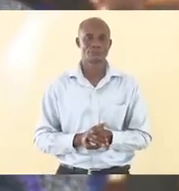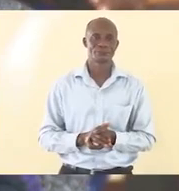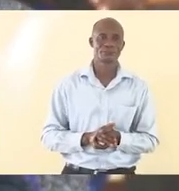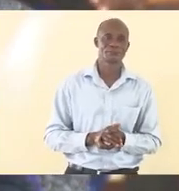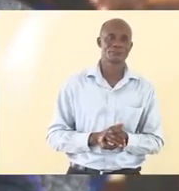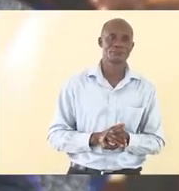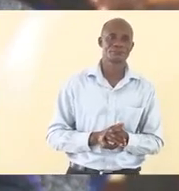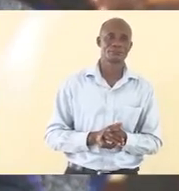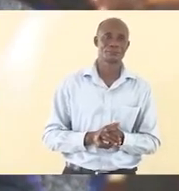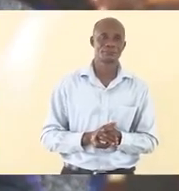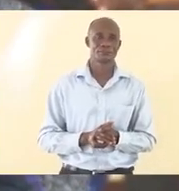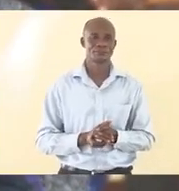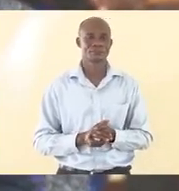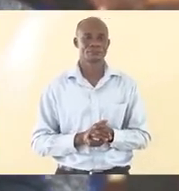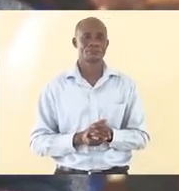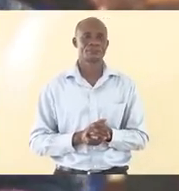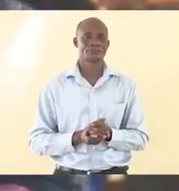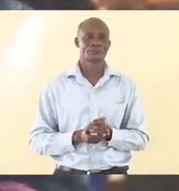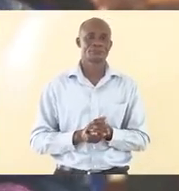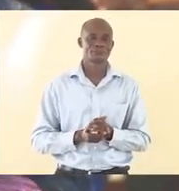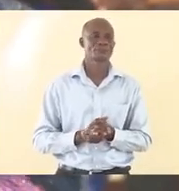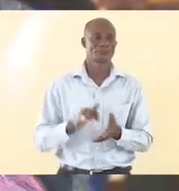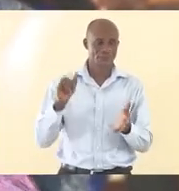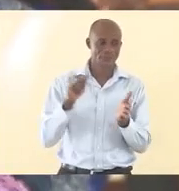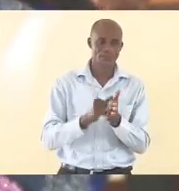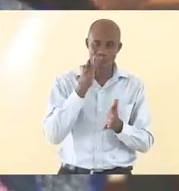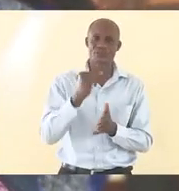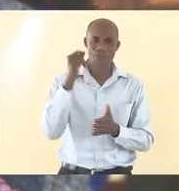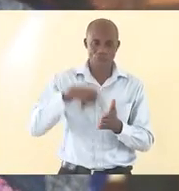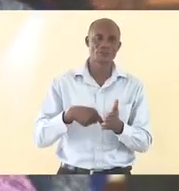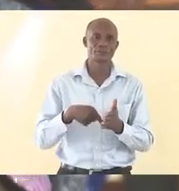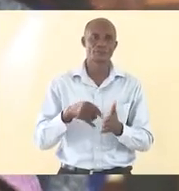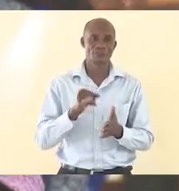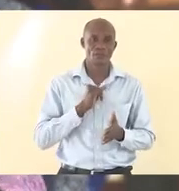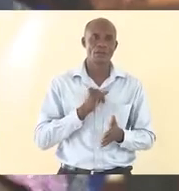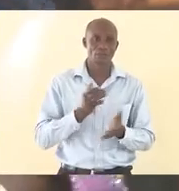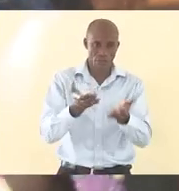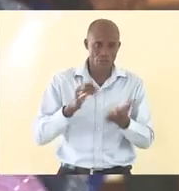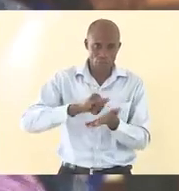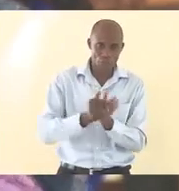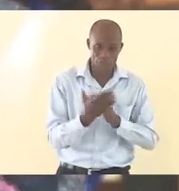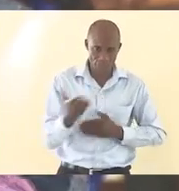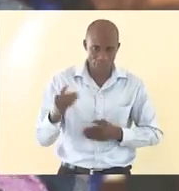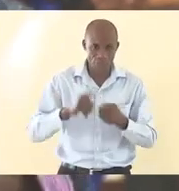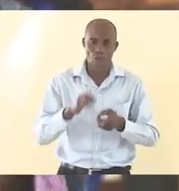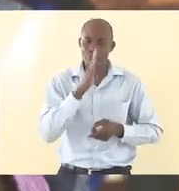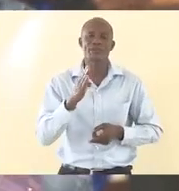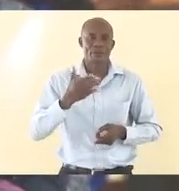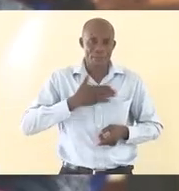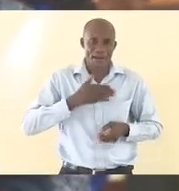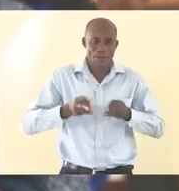chaplaincy. Yes, finish, and I'll ask Inya to so read those values. So that is actually what I want those things to be